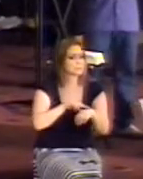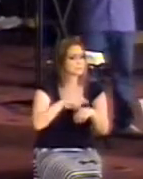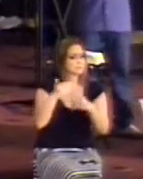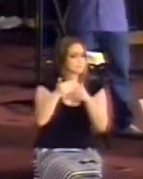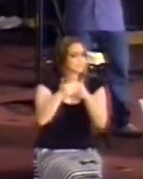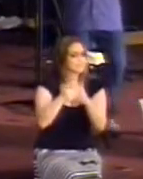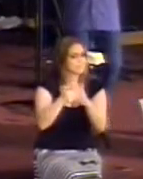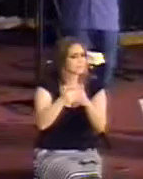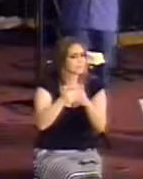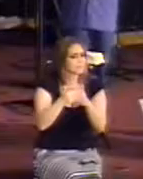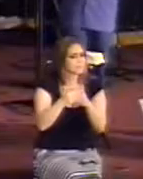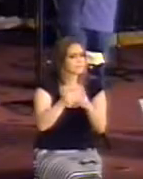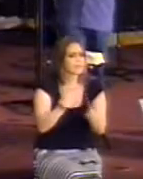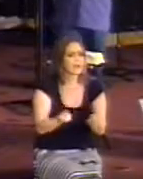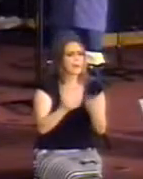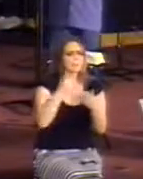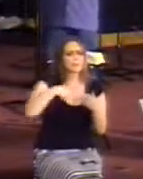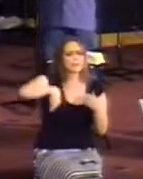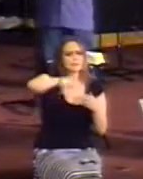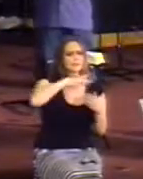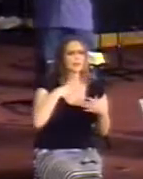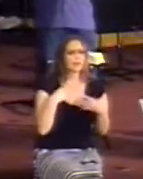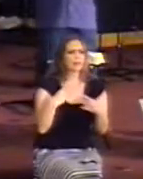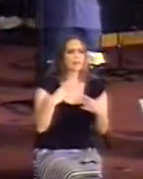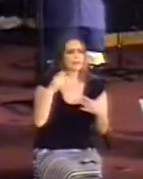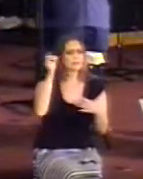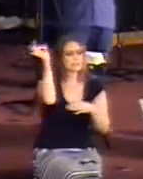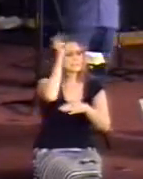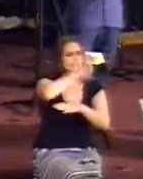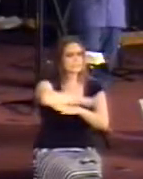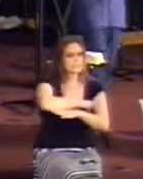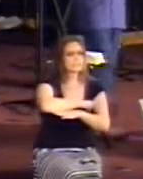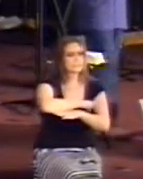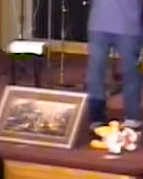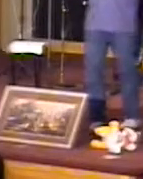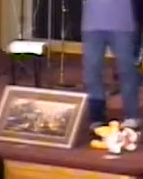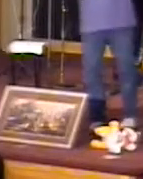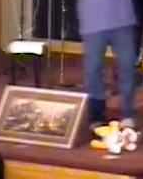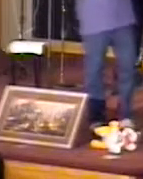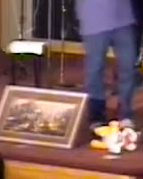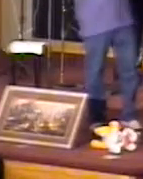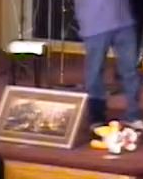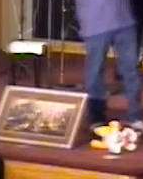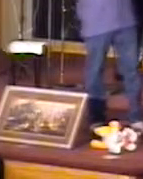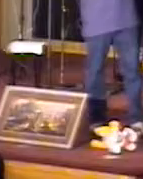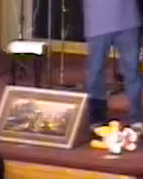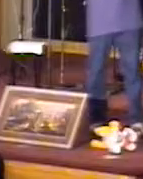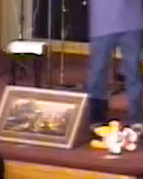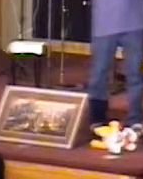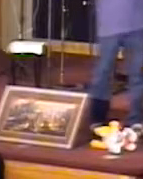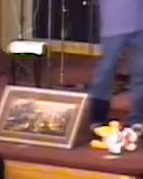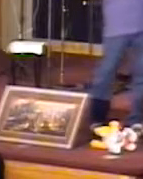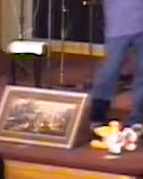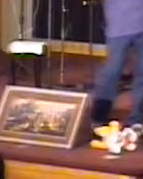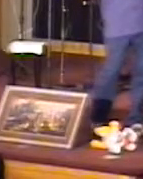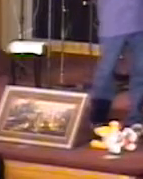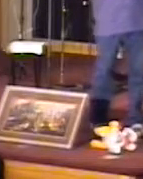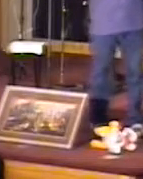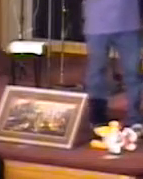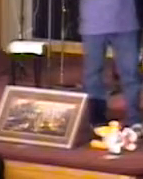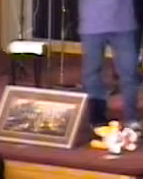many like sunsets? And I love sunsets. And Judy and I always love to come over here because the field is nice and open. Just beautiful sunsets